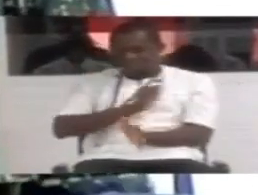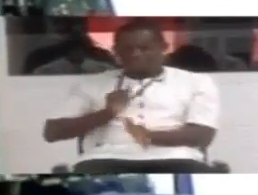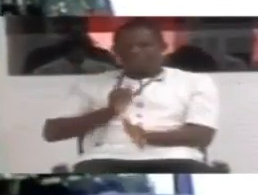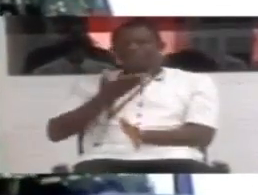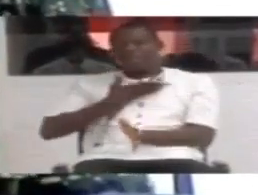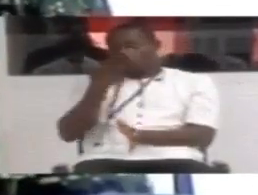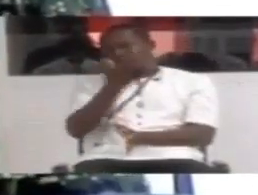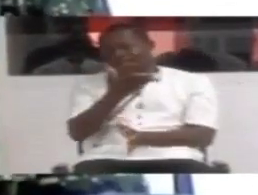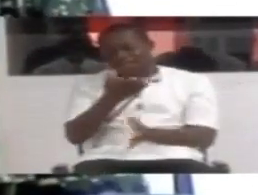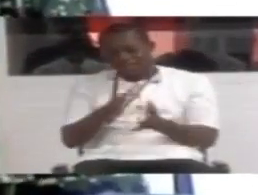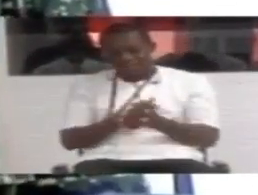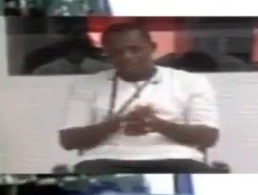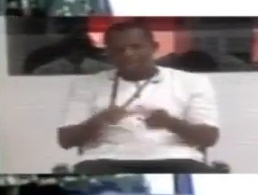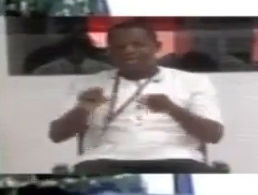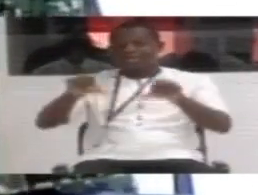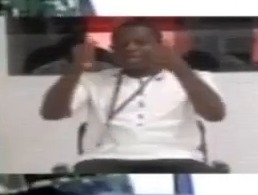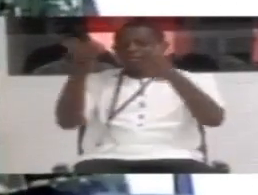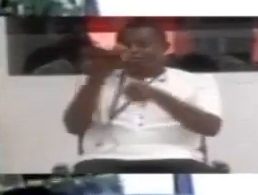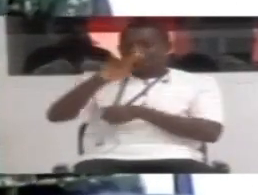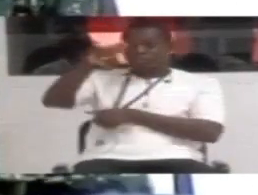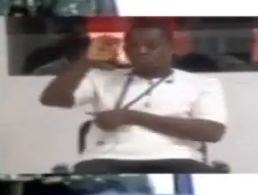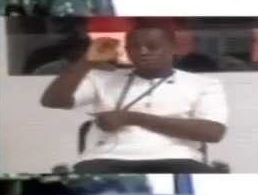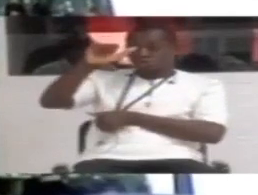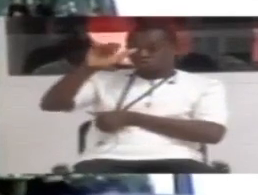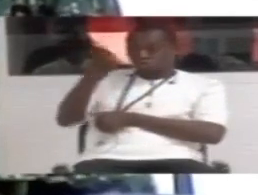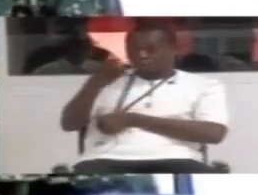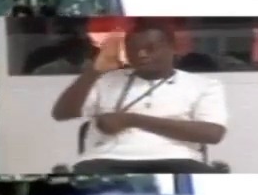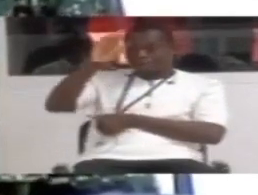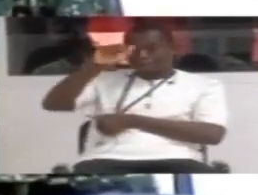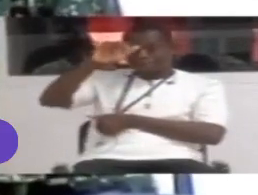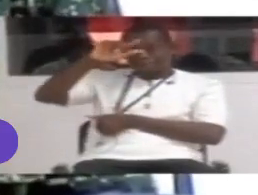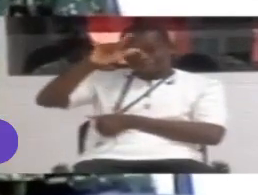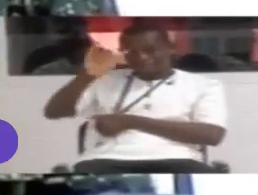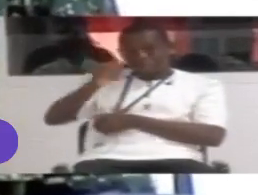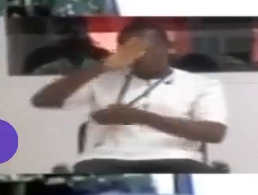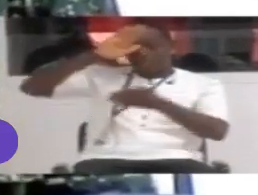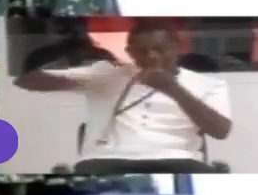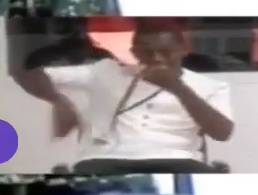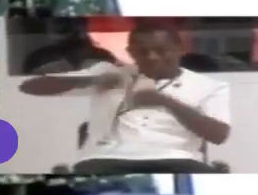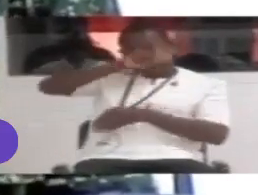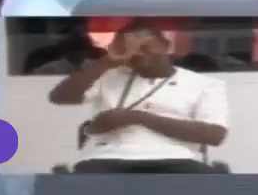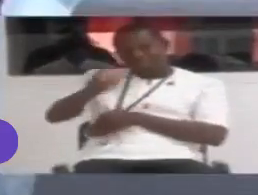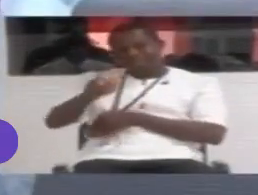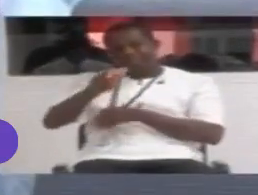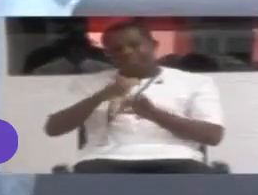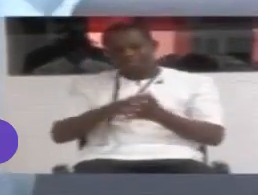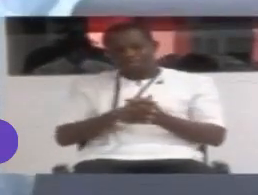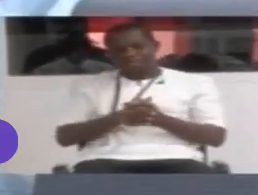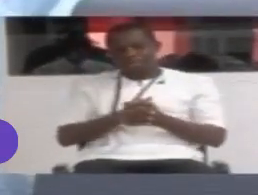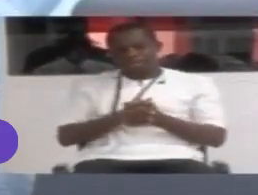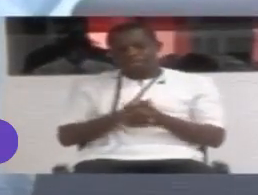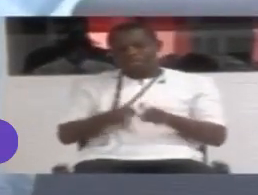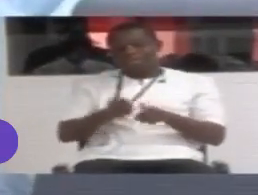us were dressed in that way. Kuma ci Noa Badji be ci souf. Starting from Noa Badji to the last person.